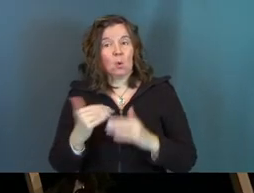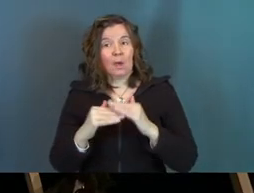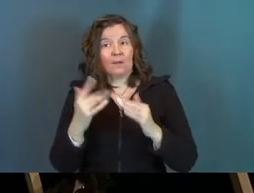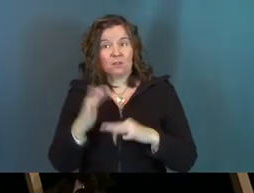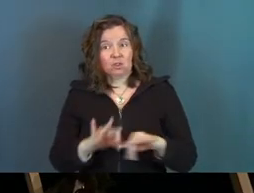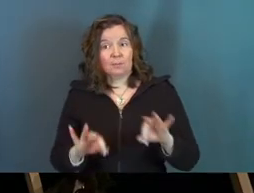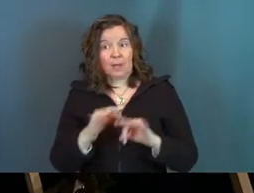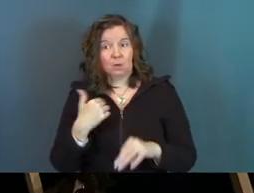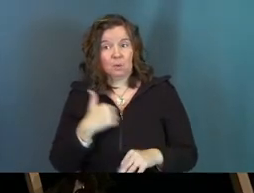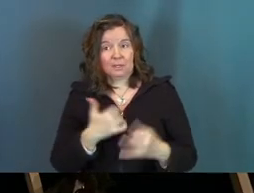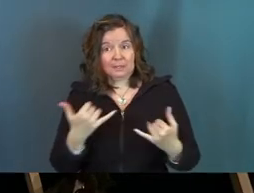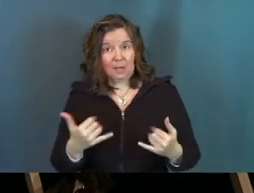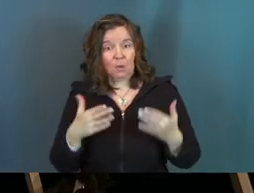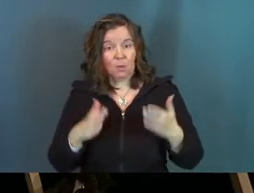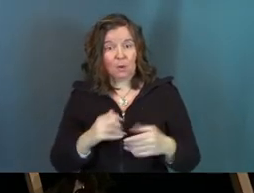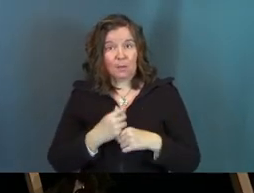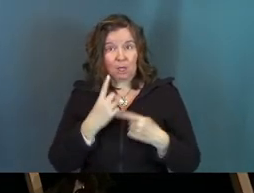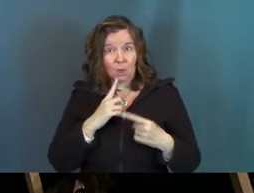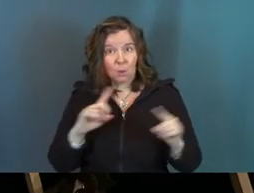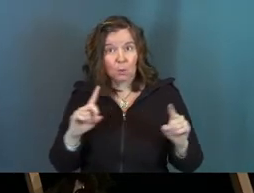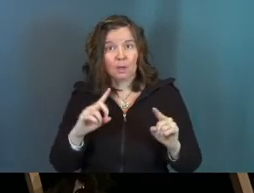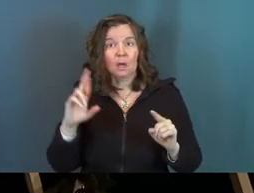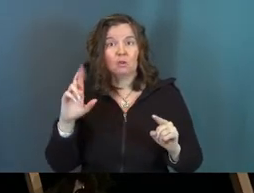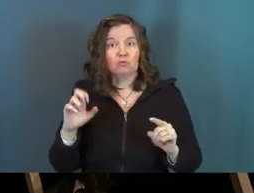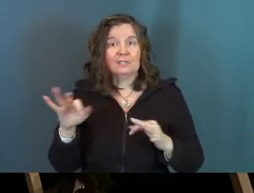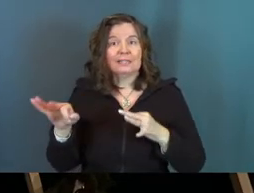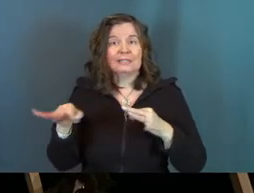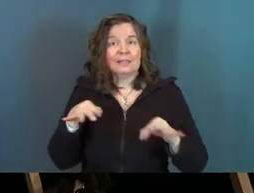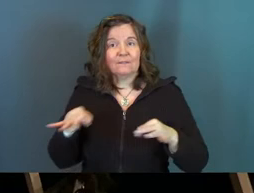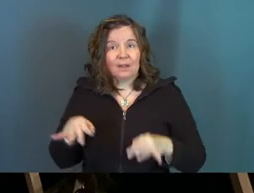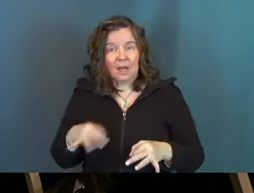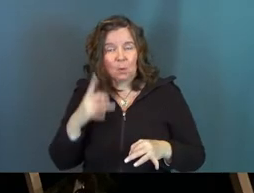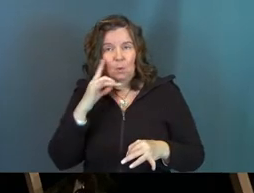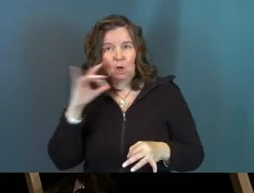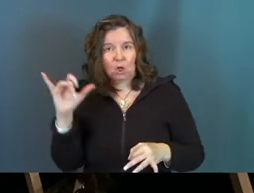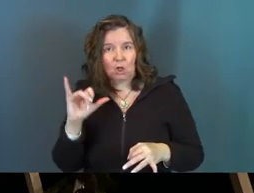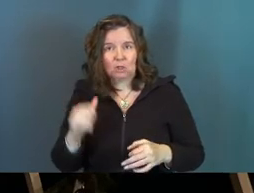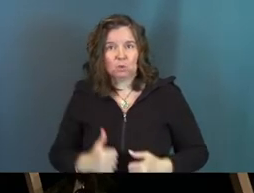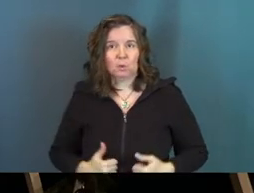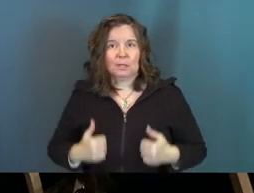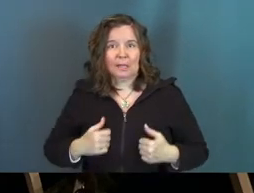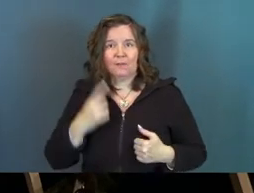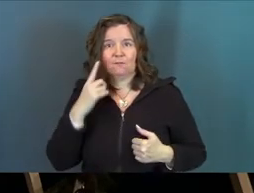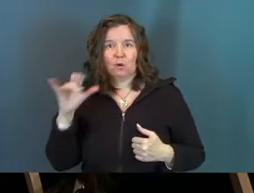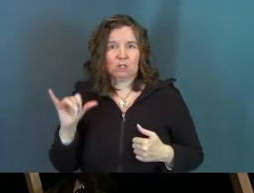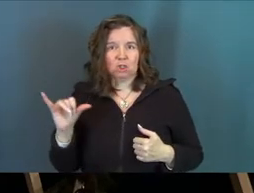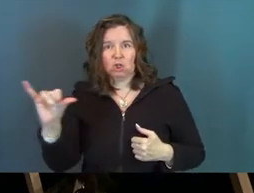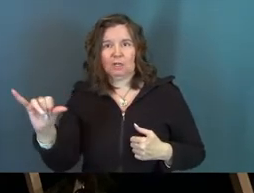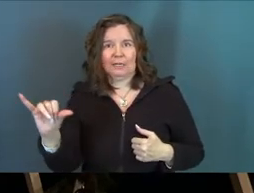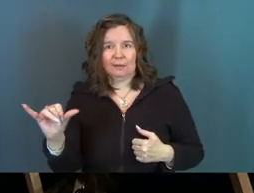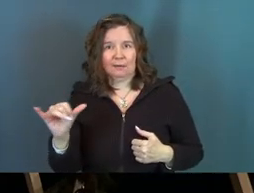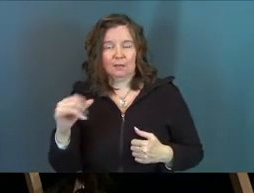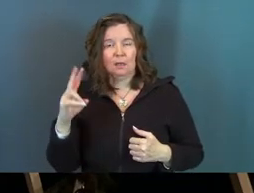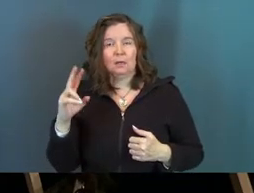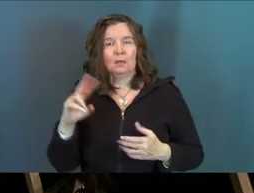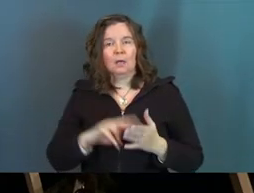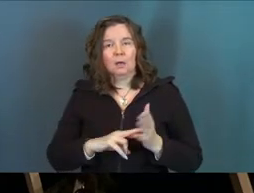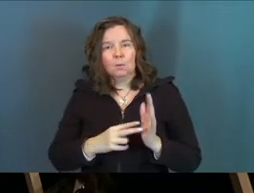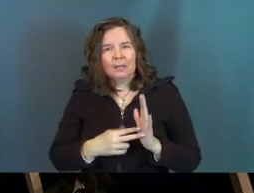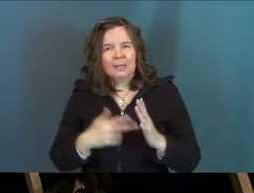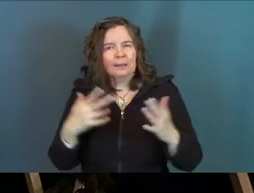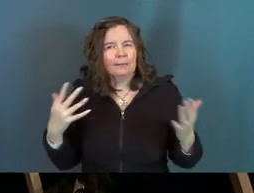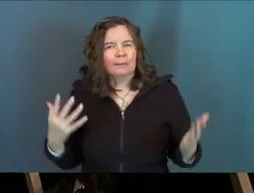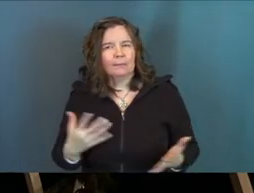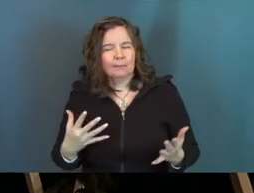should matter to us now, and the way we make it work is by redefining what it looks like to live for eternity. Redefine living